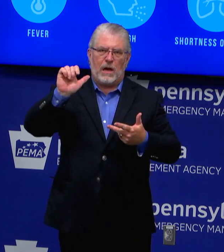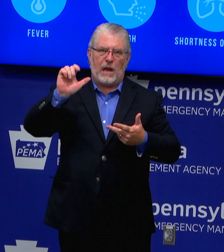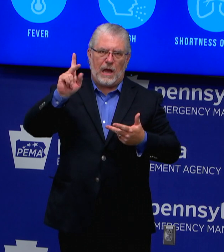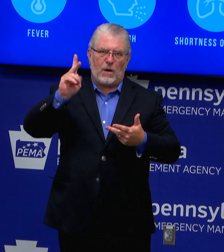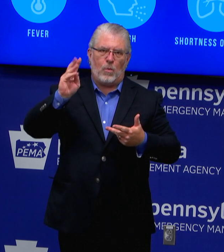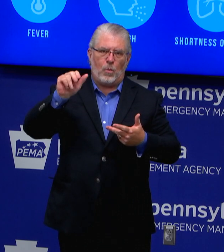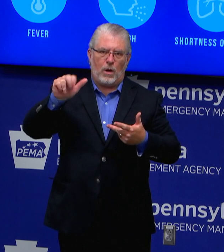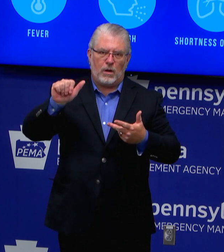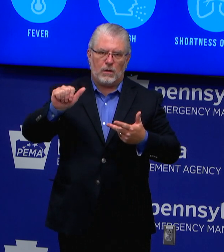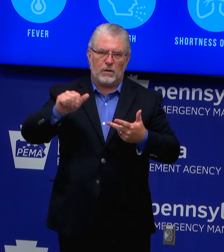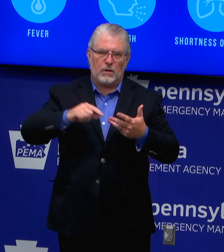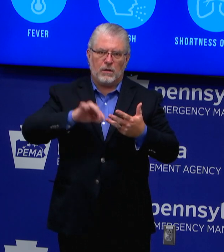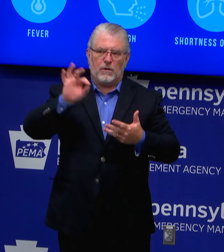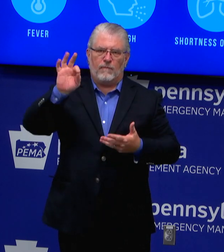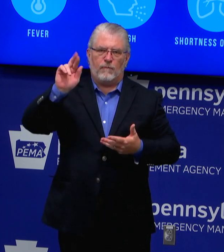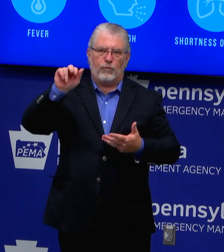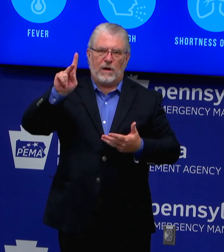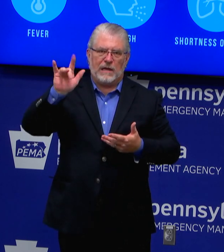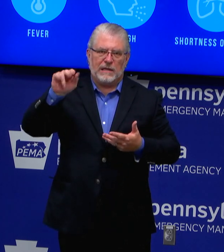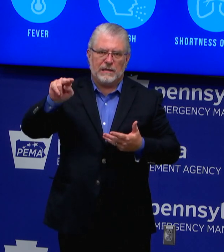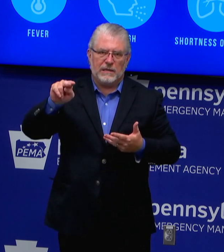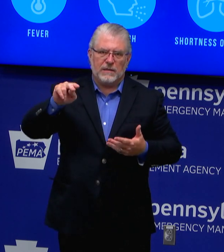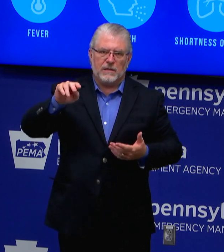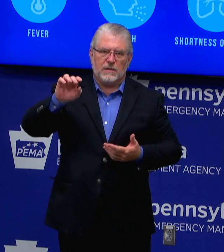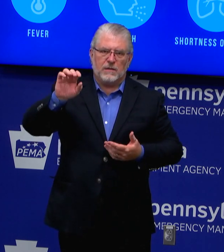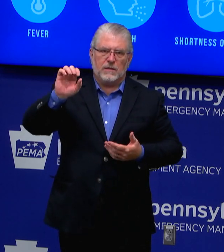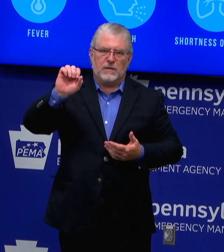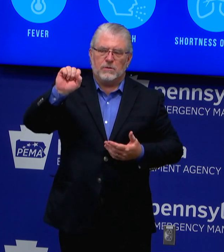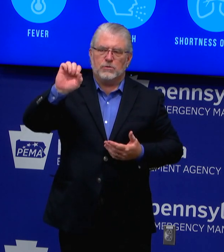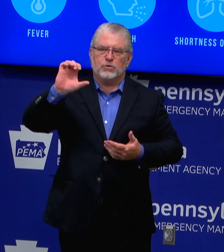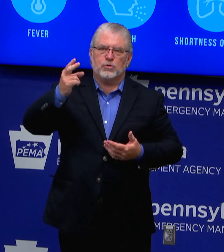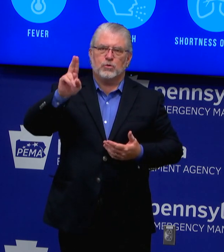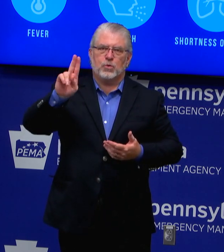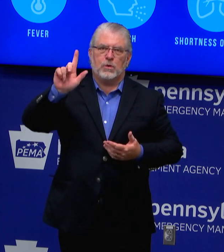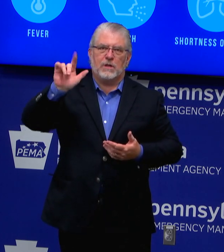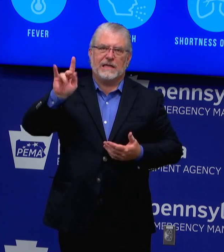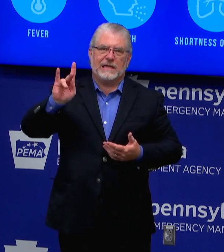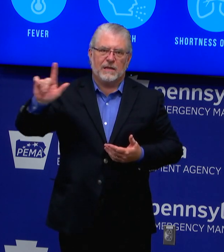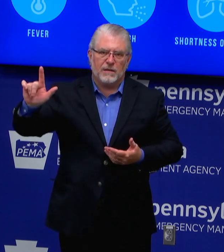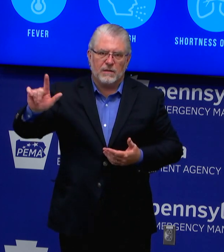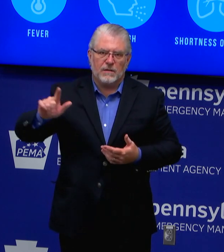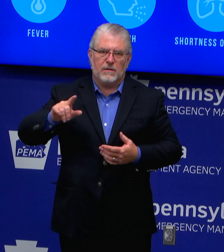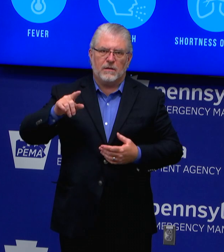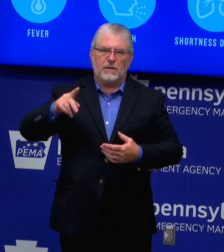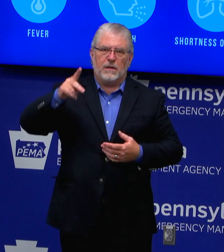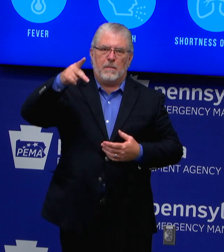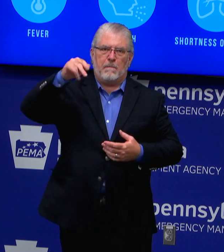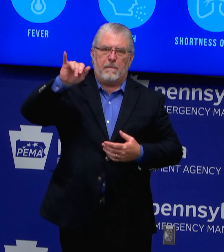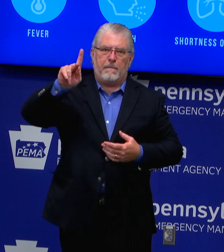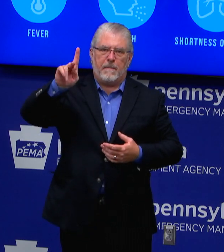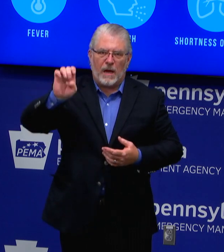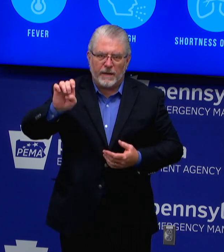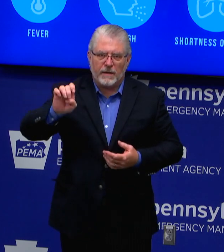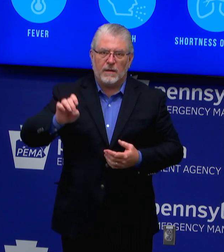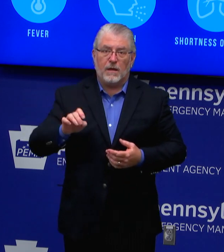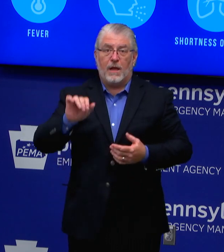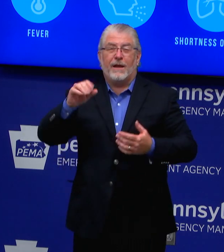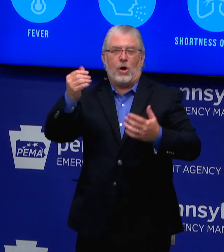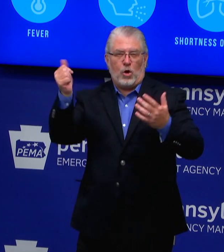and Northampton counties. Those are the counties where the facilities reside that we either are currently in or have